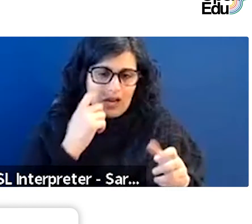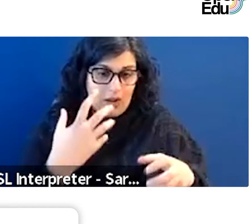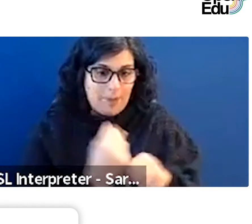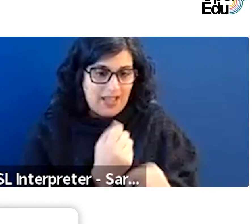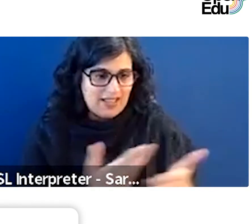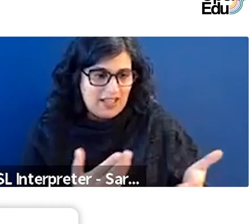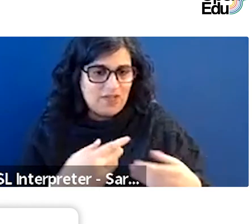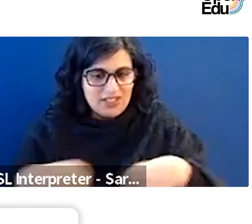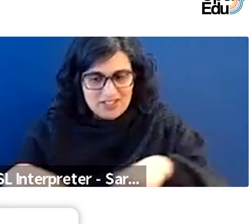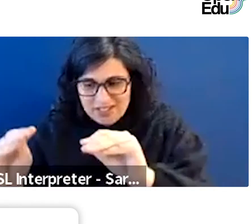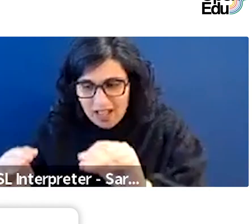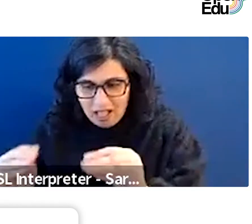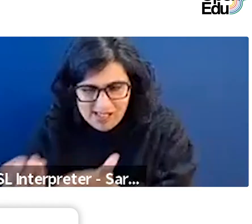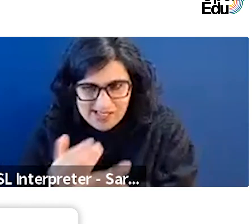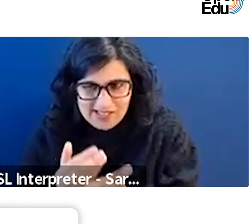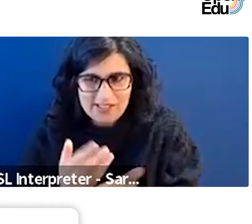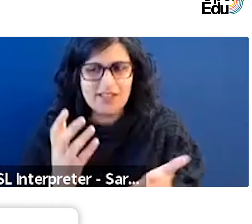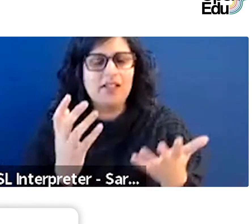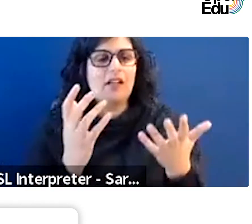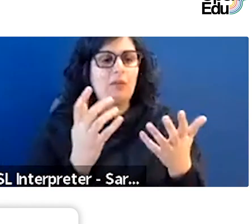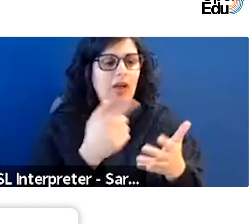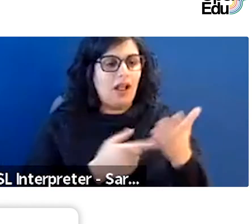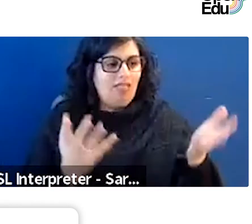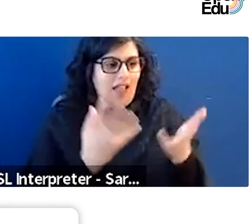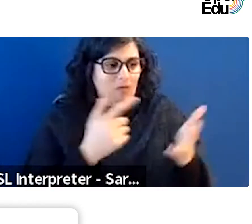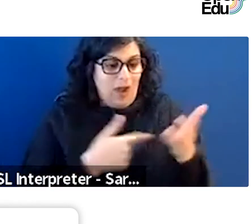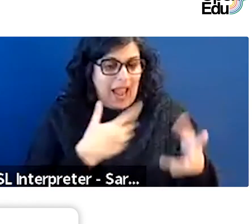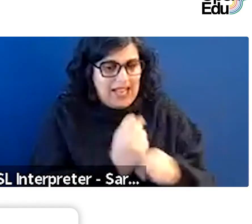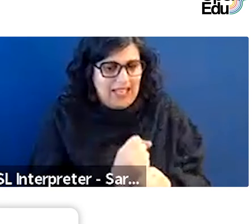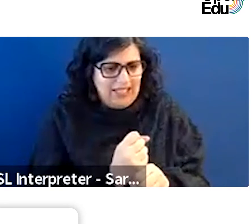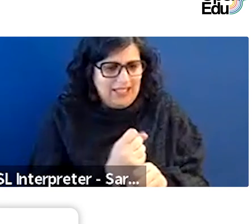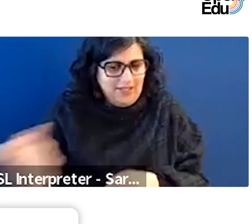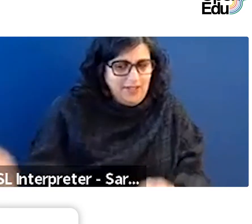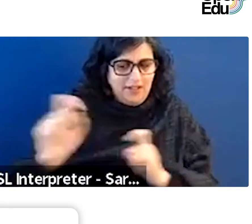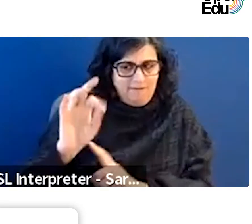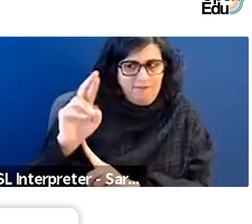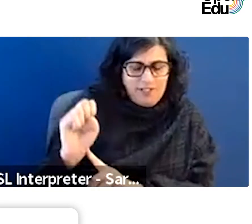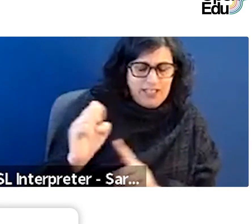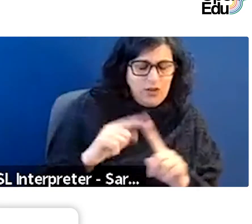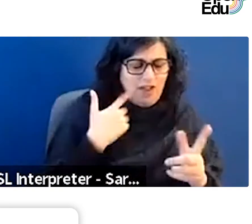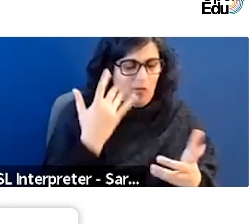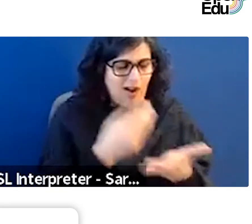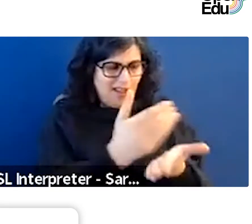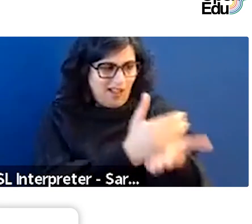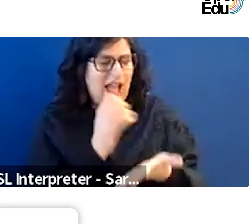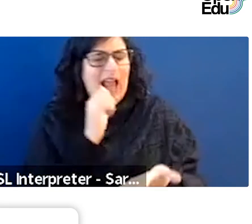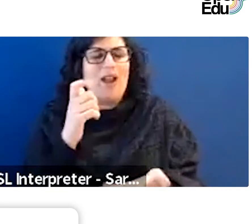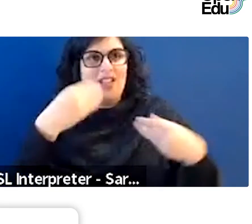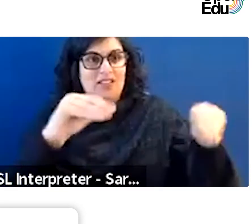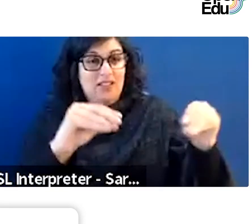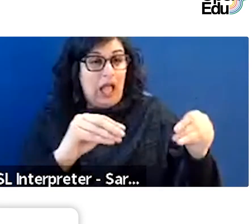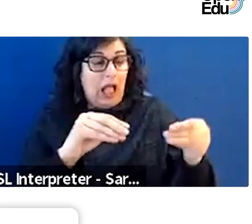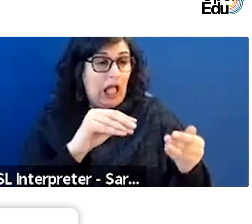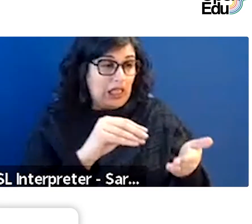have to sell them for a lot of money. But I'm hoping that because a lot of the things that I get are free, if I want to make money from it, I don't have to sell them extortionate